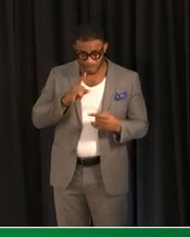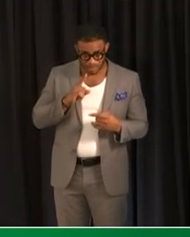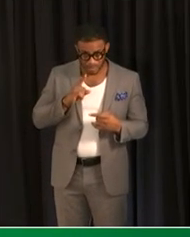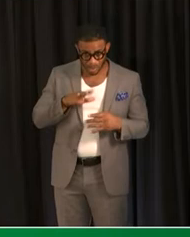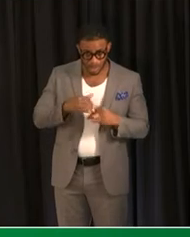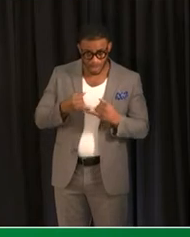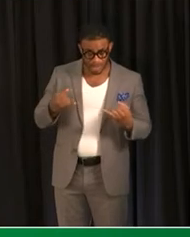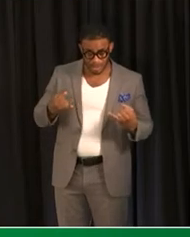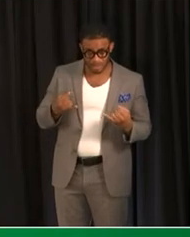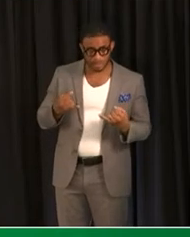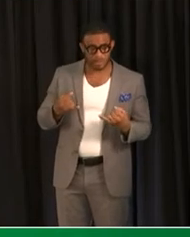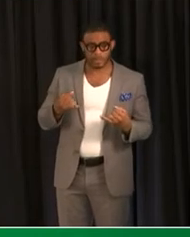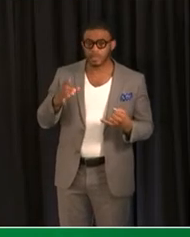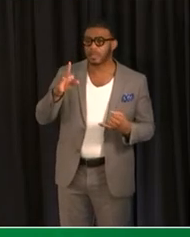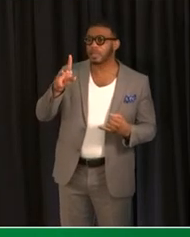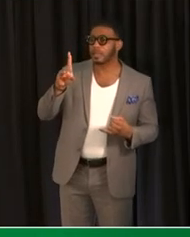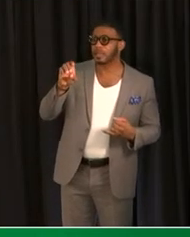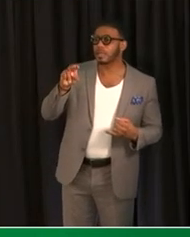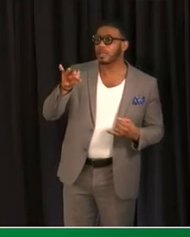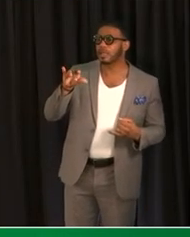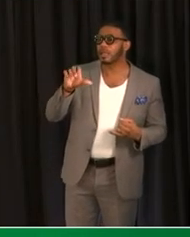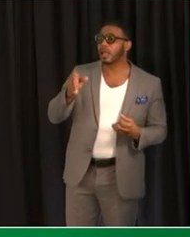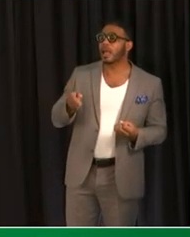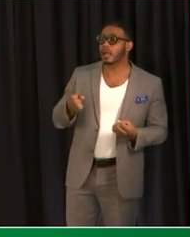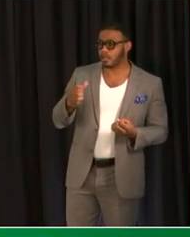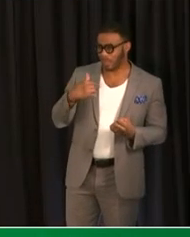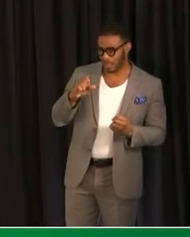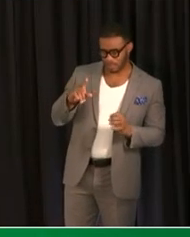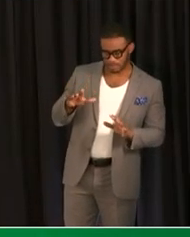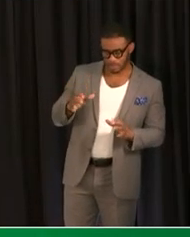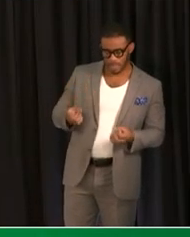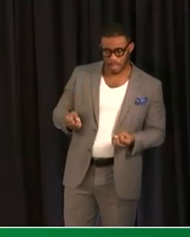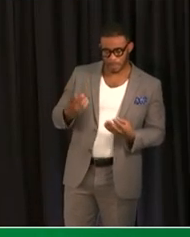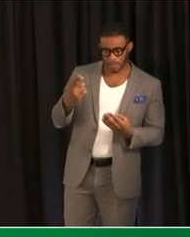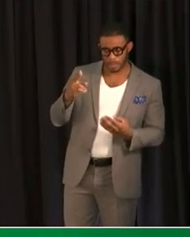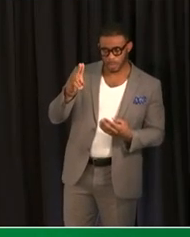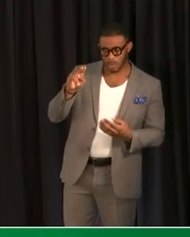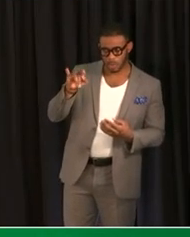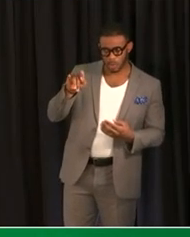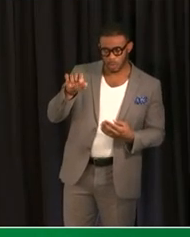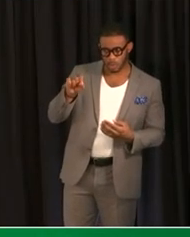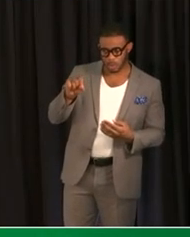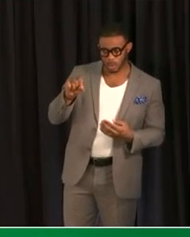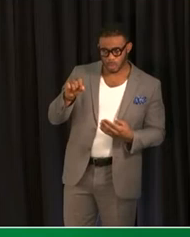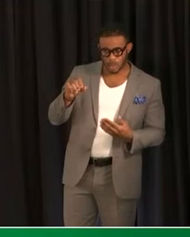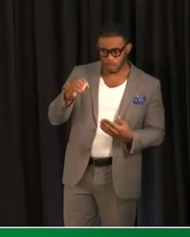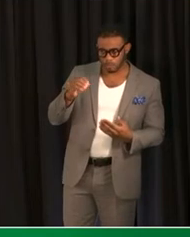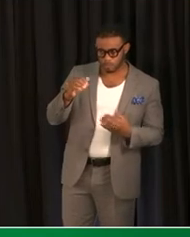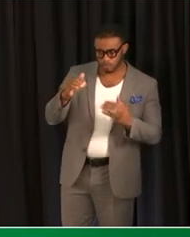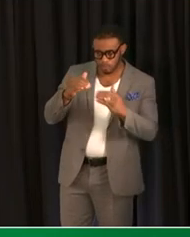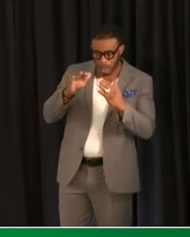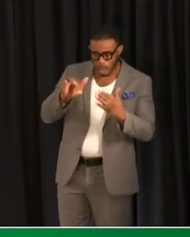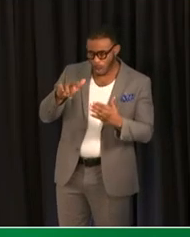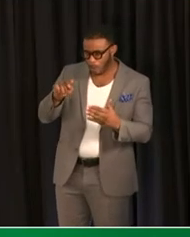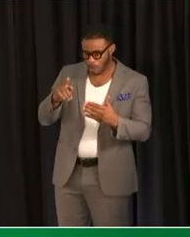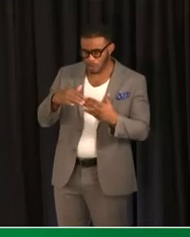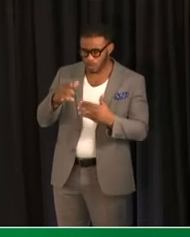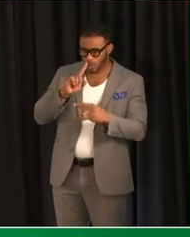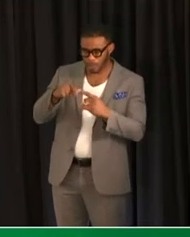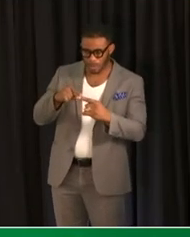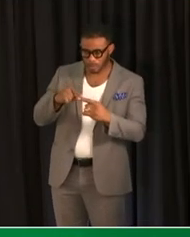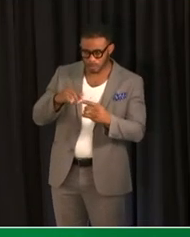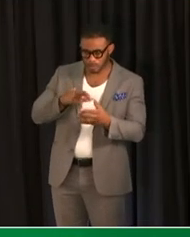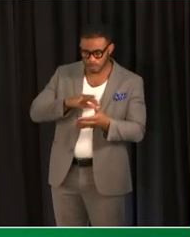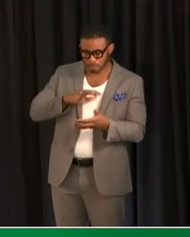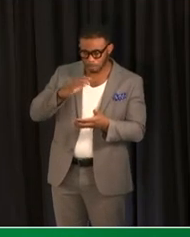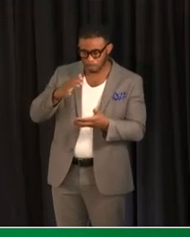be online? And Denise, how many, can I ask you this, how many units are you